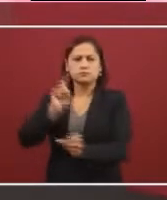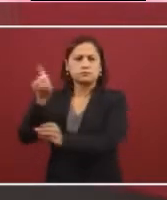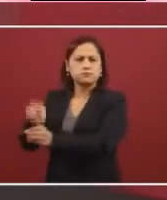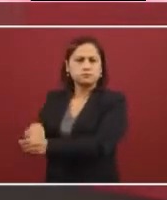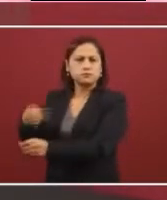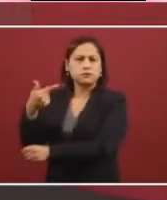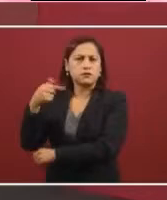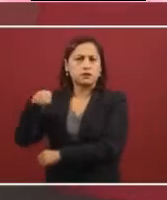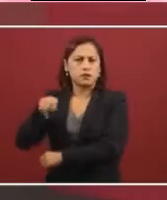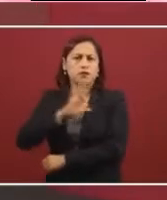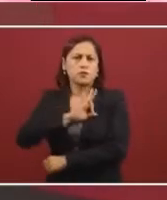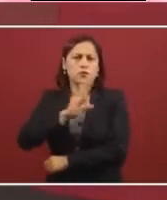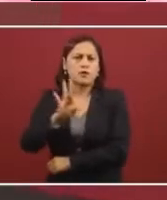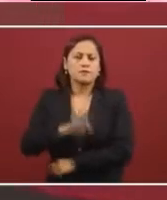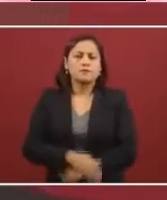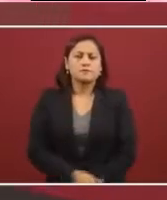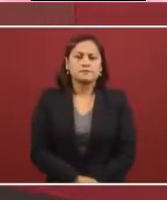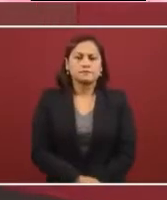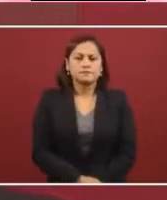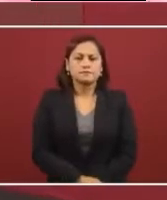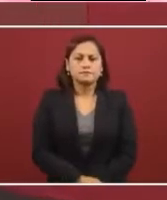and that those that don't want to join